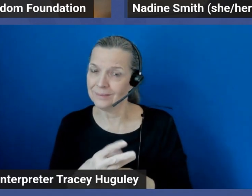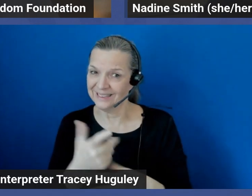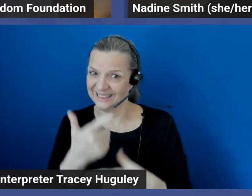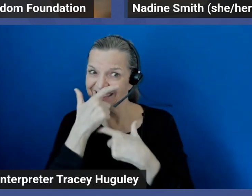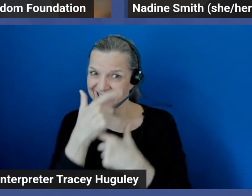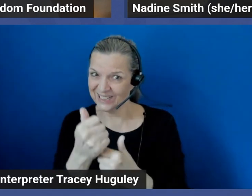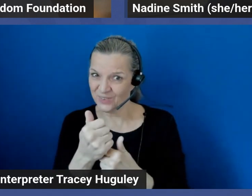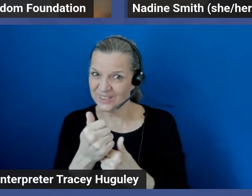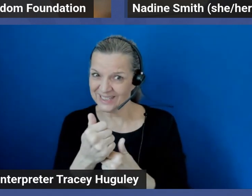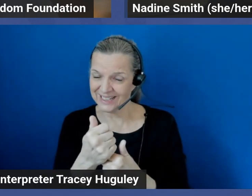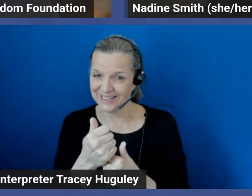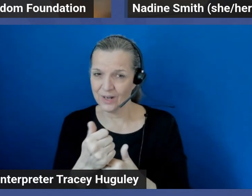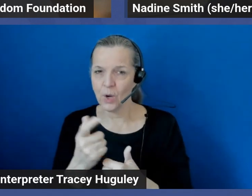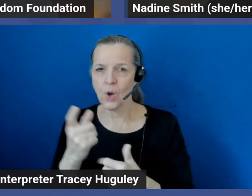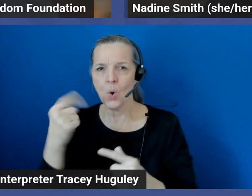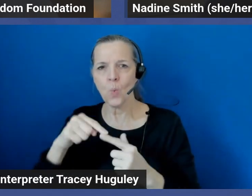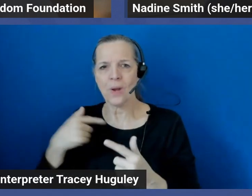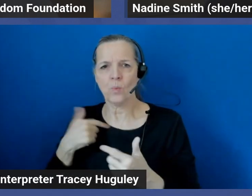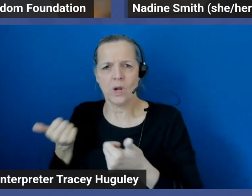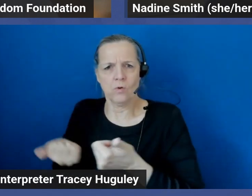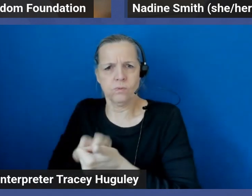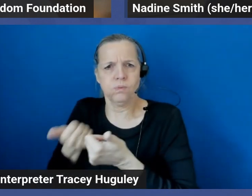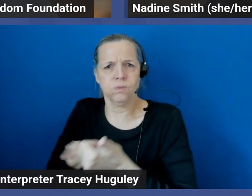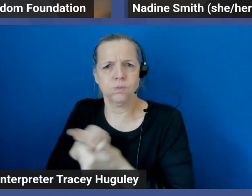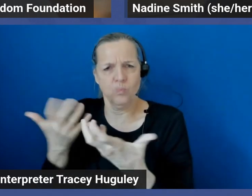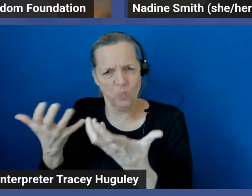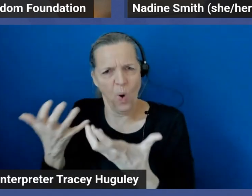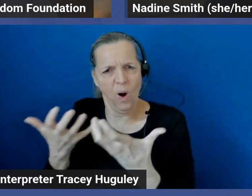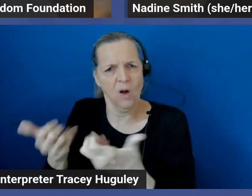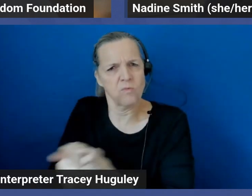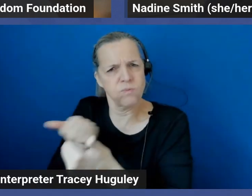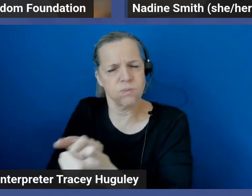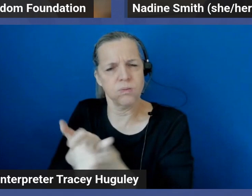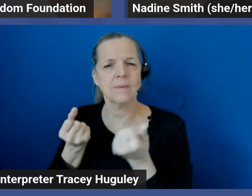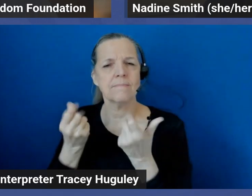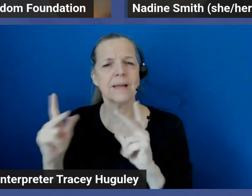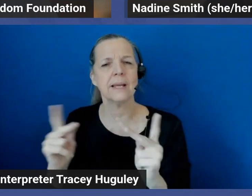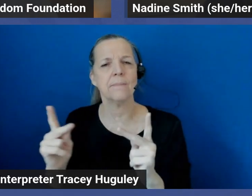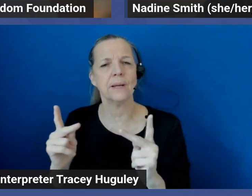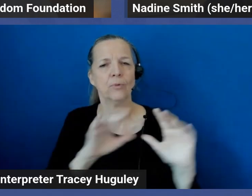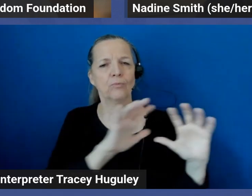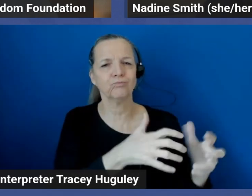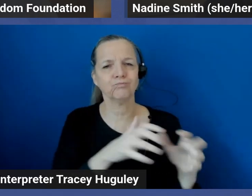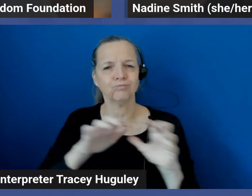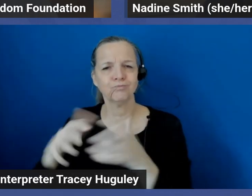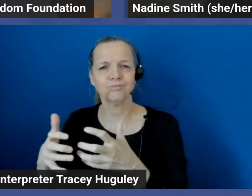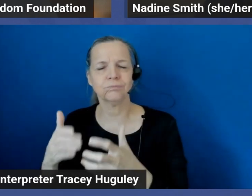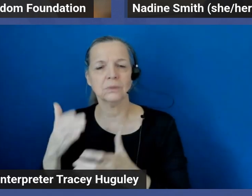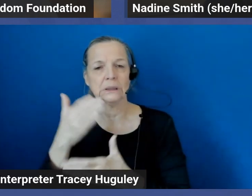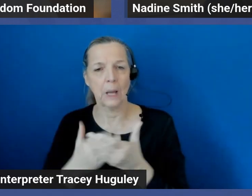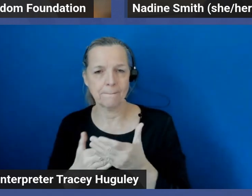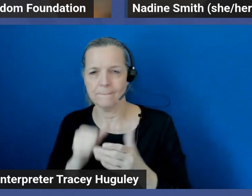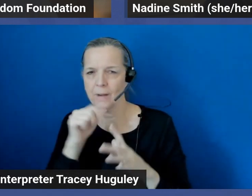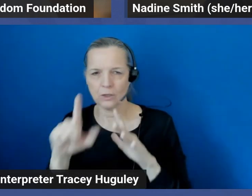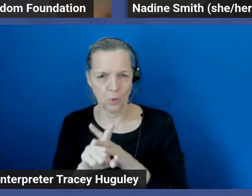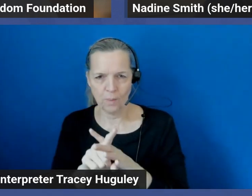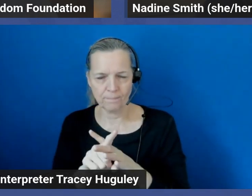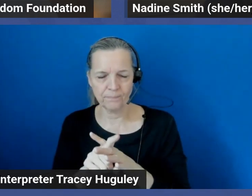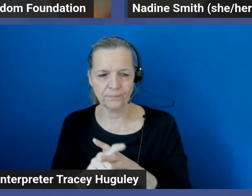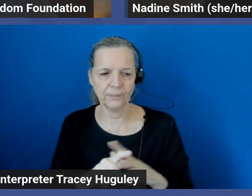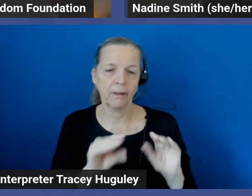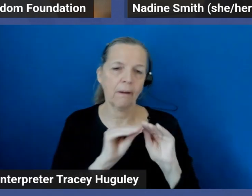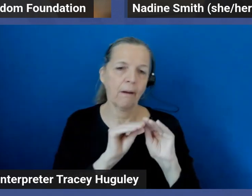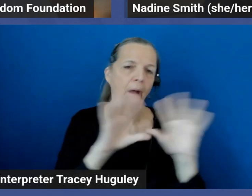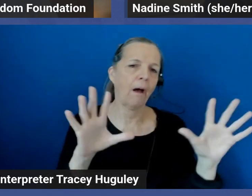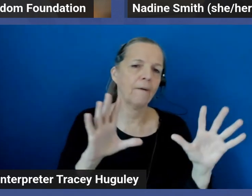because sometimes when we go after things, there's a bunch of people that fit into two categories who don't show up. They're the ones who think, oh, that's obvious.